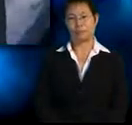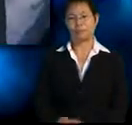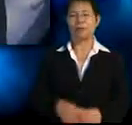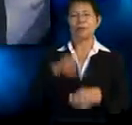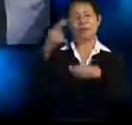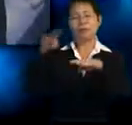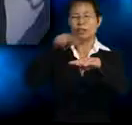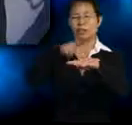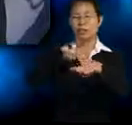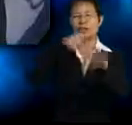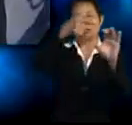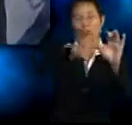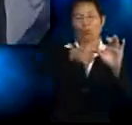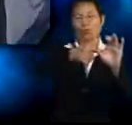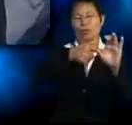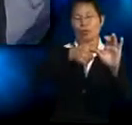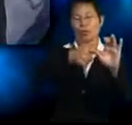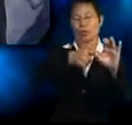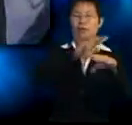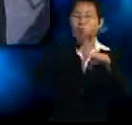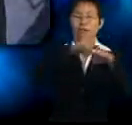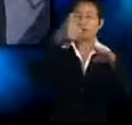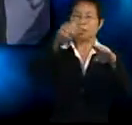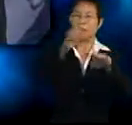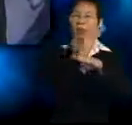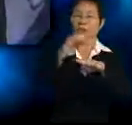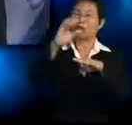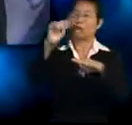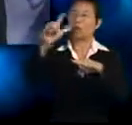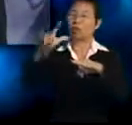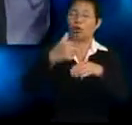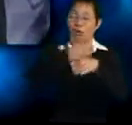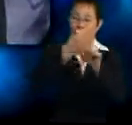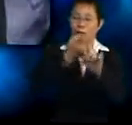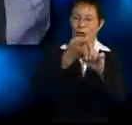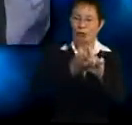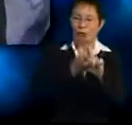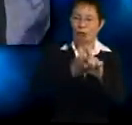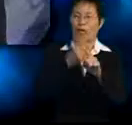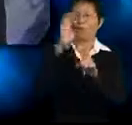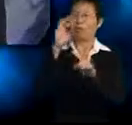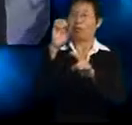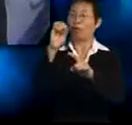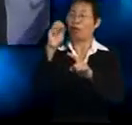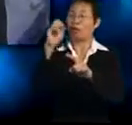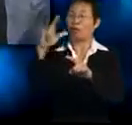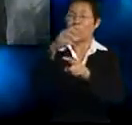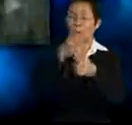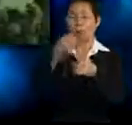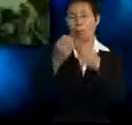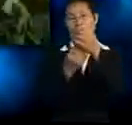Natural fuels such as petroleum, natural gas and coal are formed from the fossils of plants and animals.